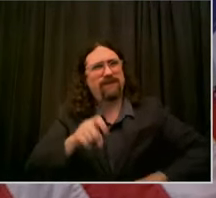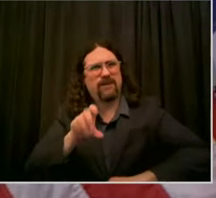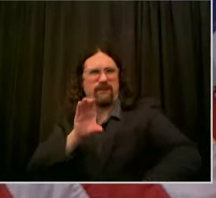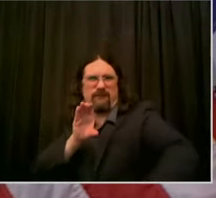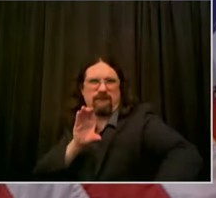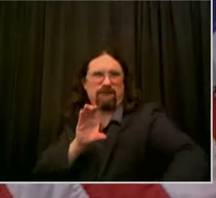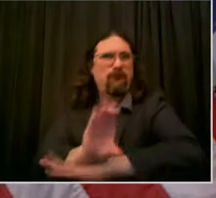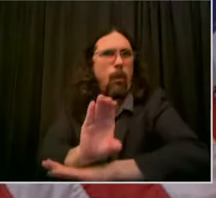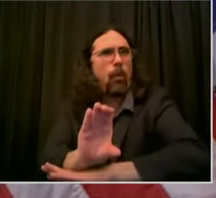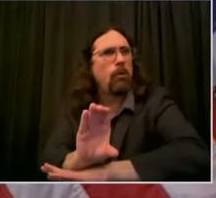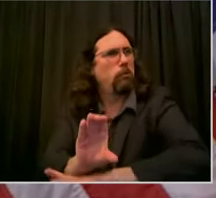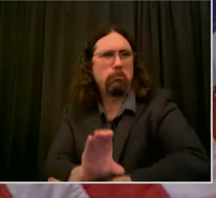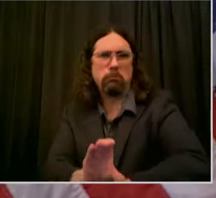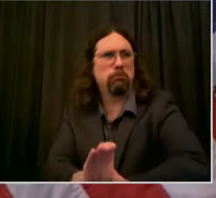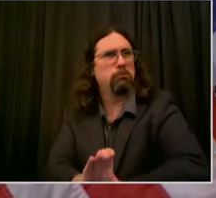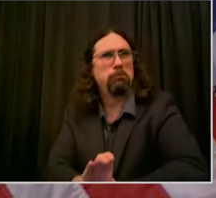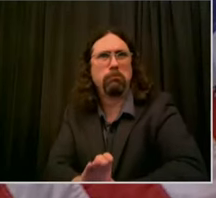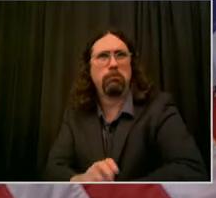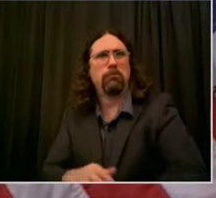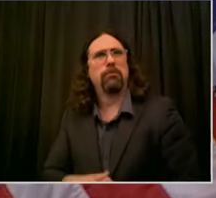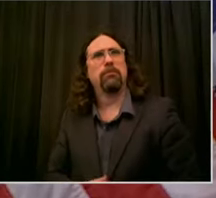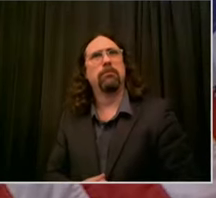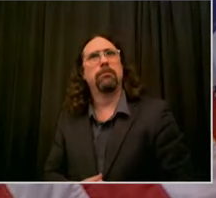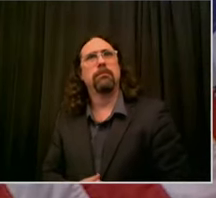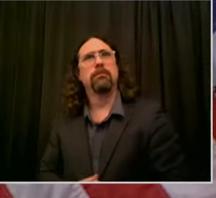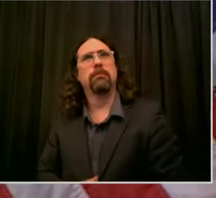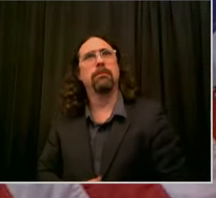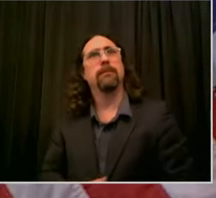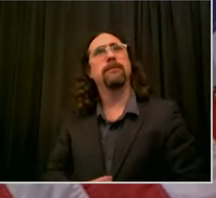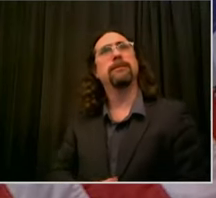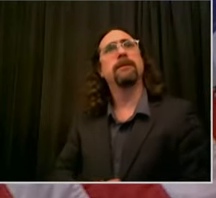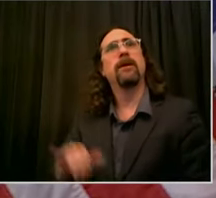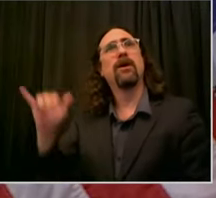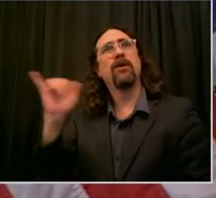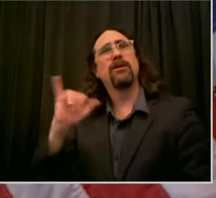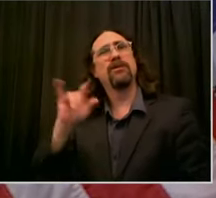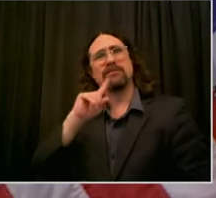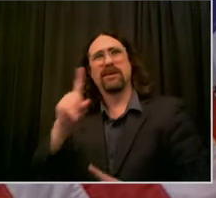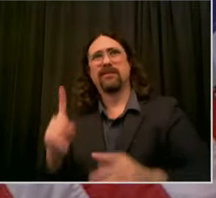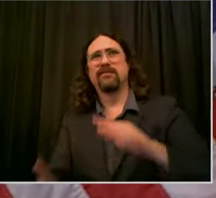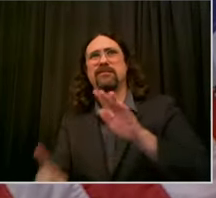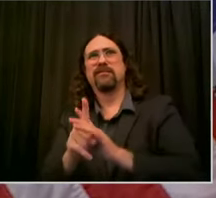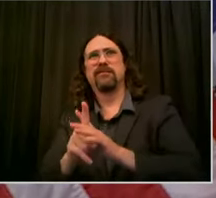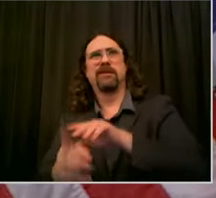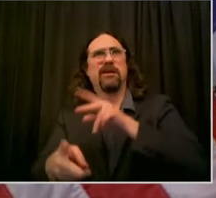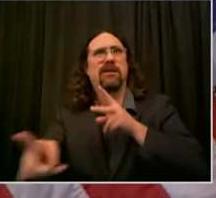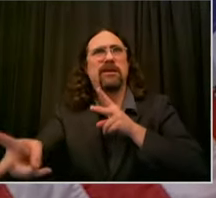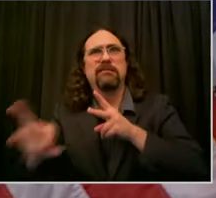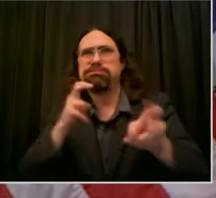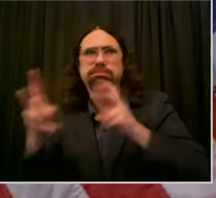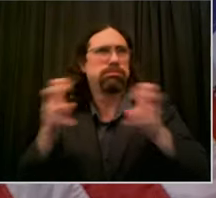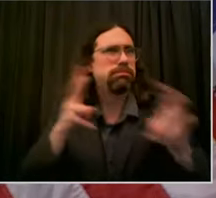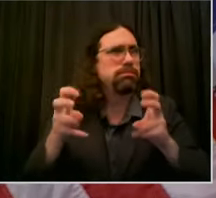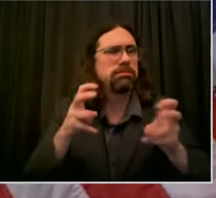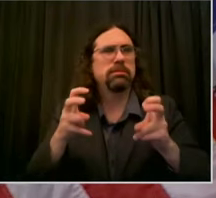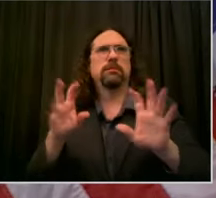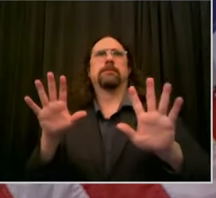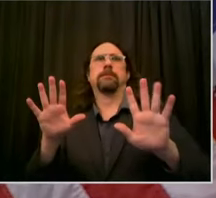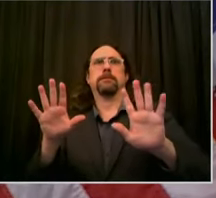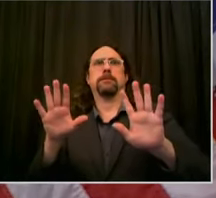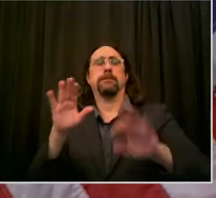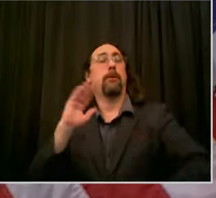about everything I said previously. We were not going to miss the fact that we still had to keep a peaceful dynamic in the